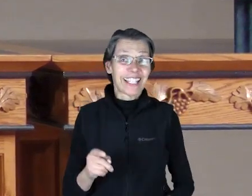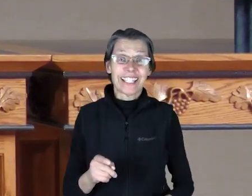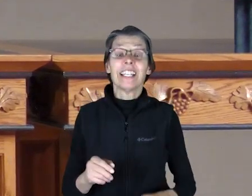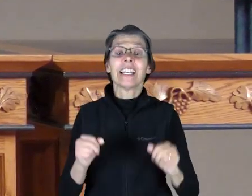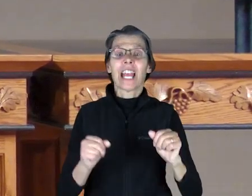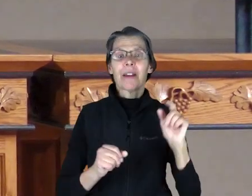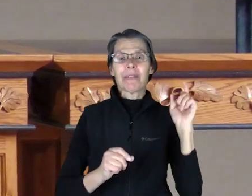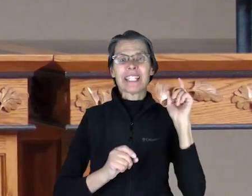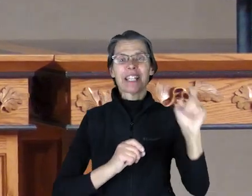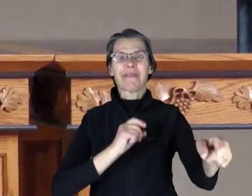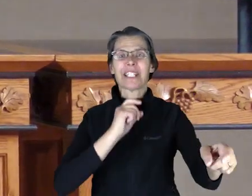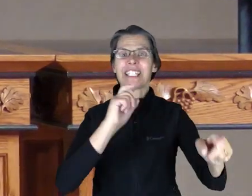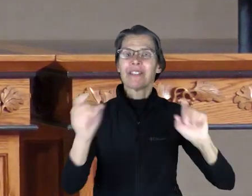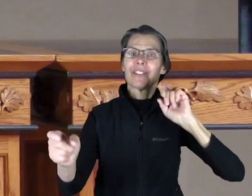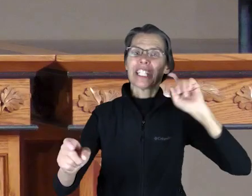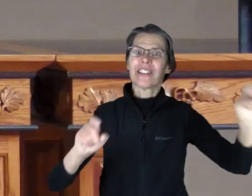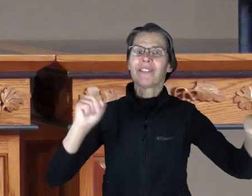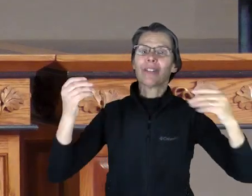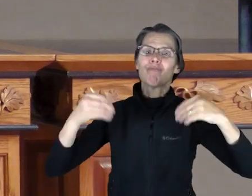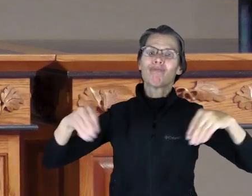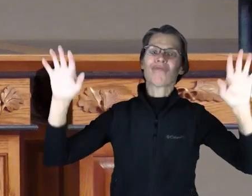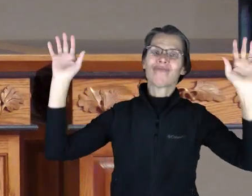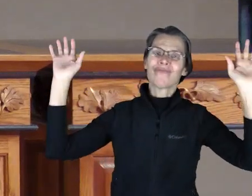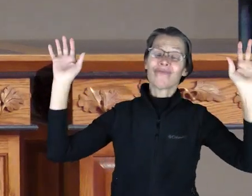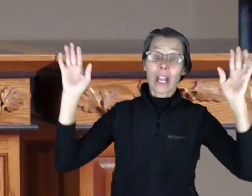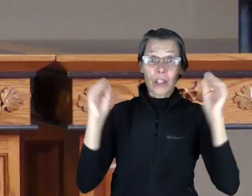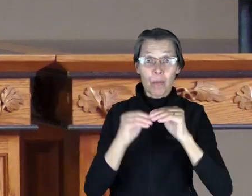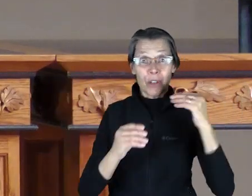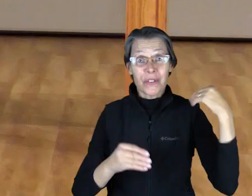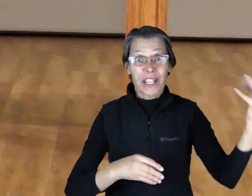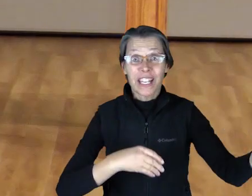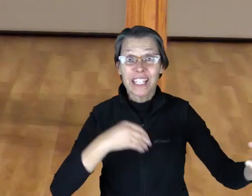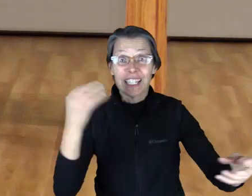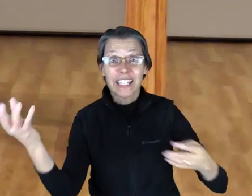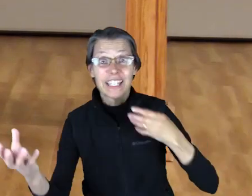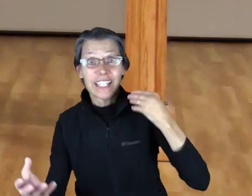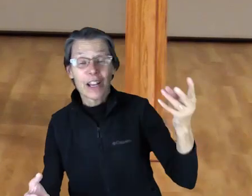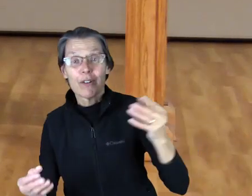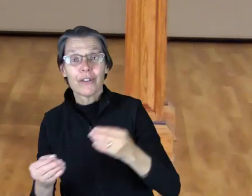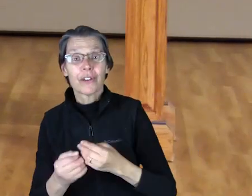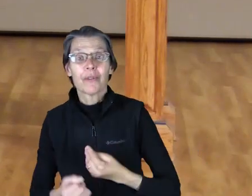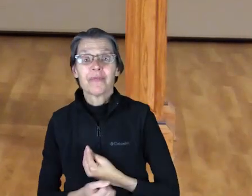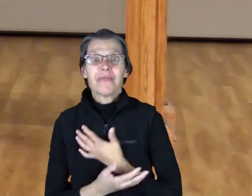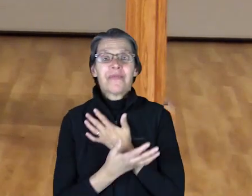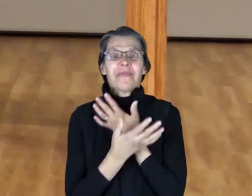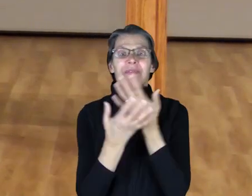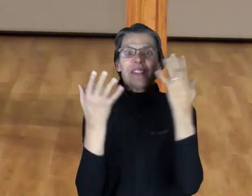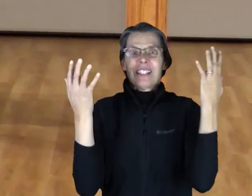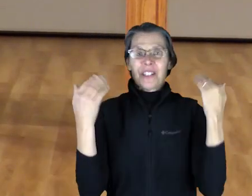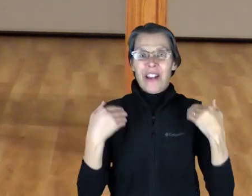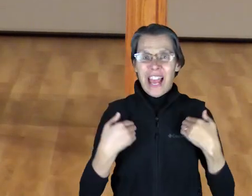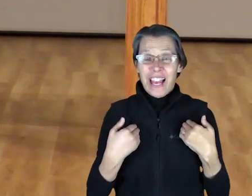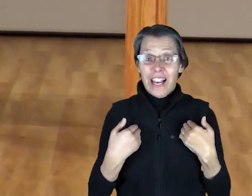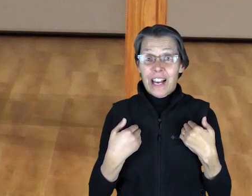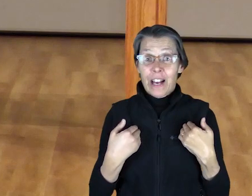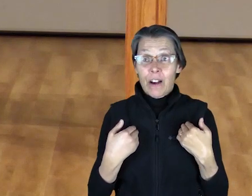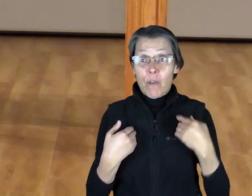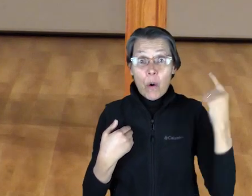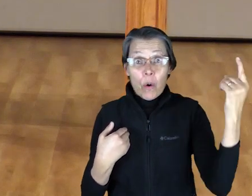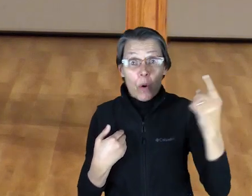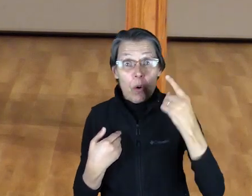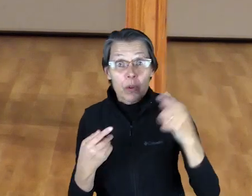bought, only given away. And the more you give it away, the more you